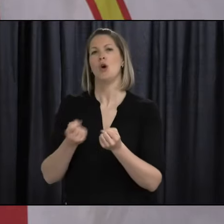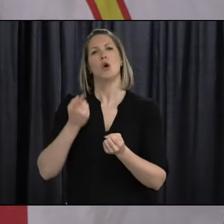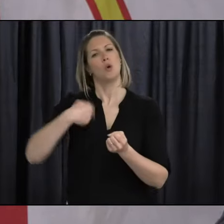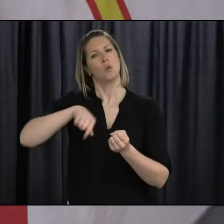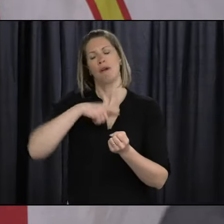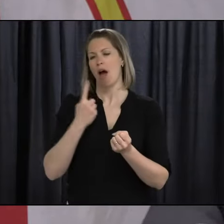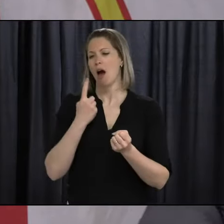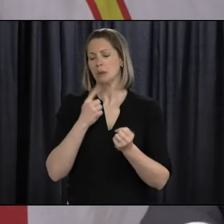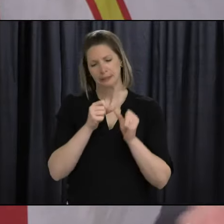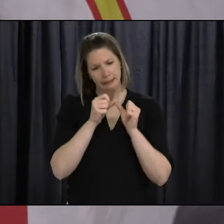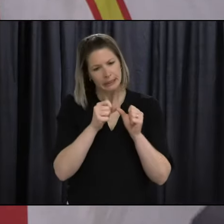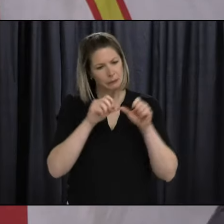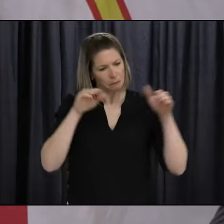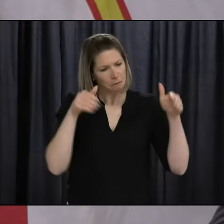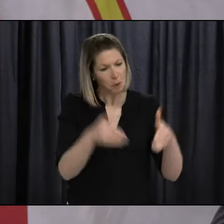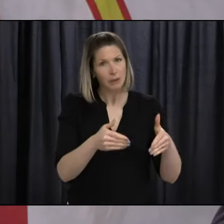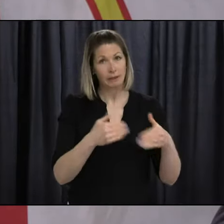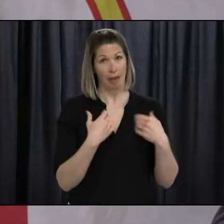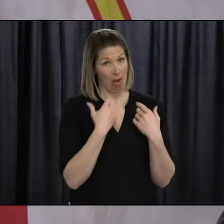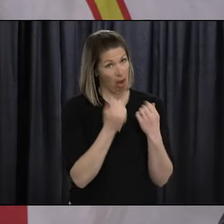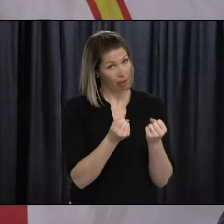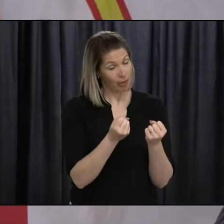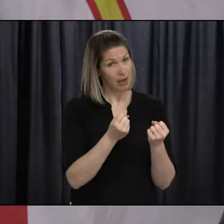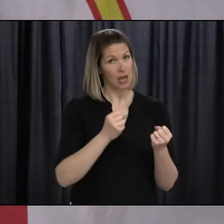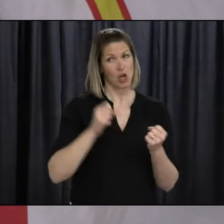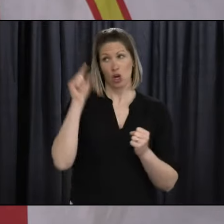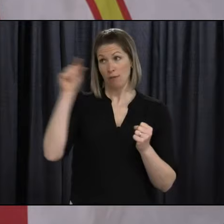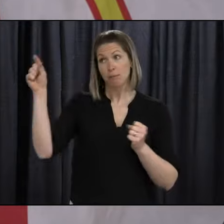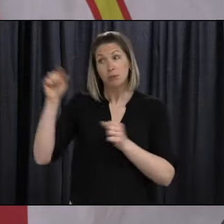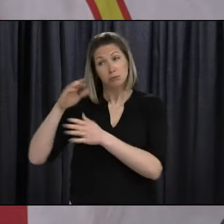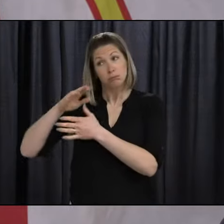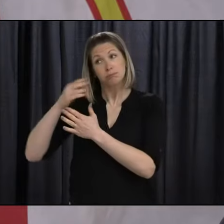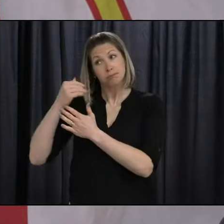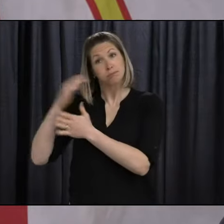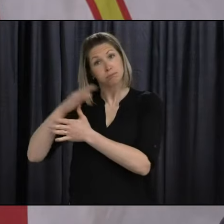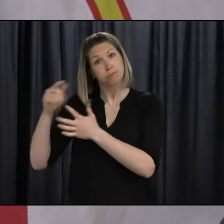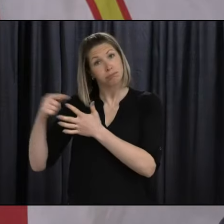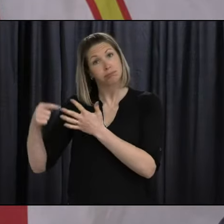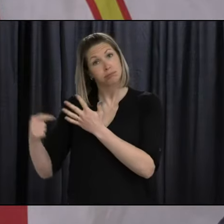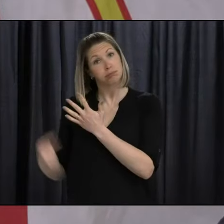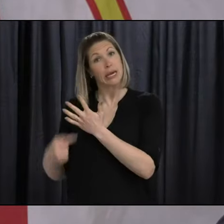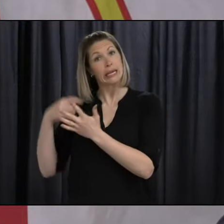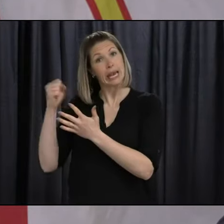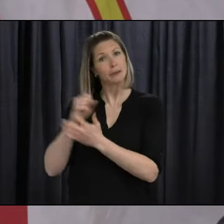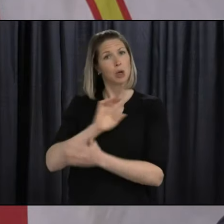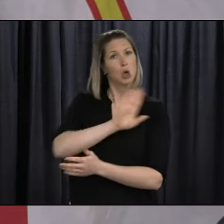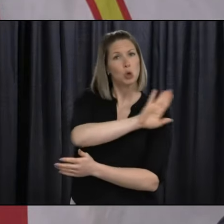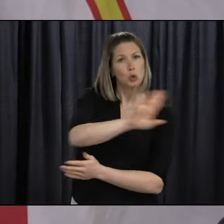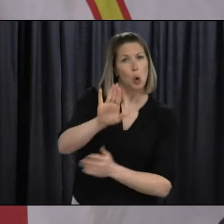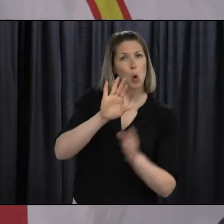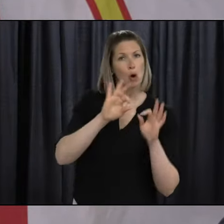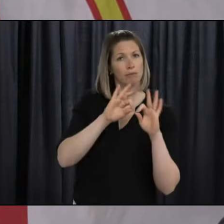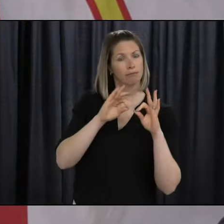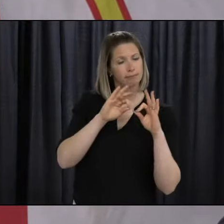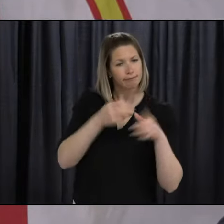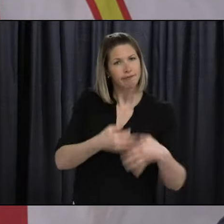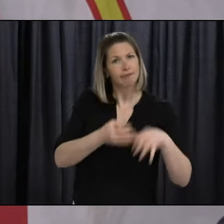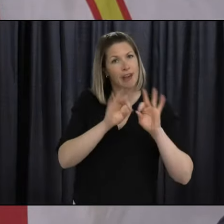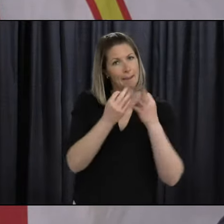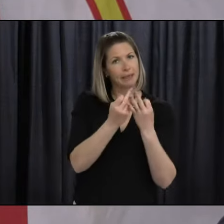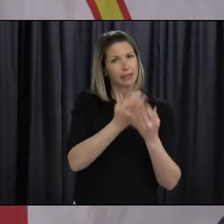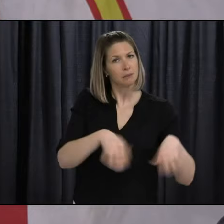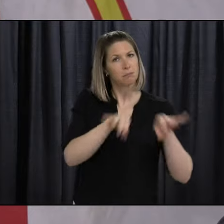we will continue to focus on not only our priorities, but your priorities. So which includes an action plan for the